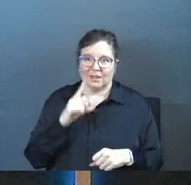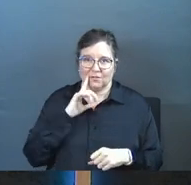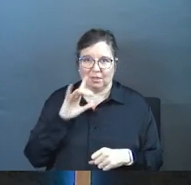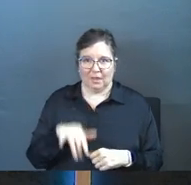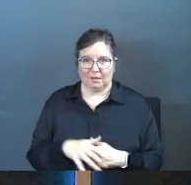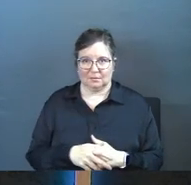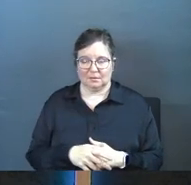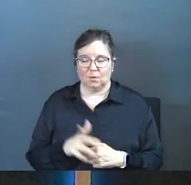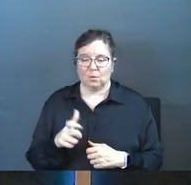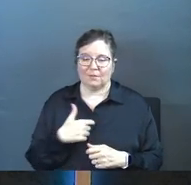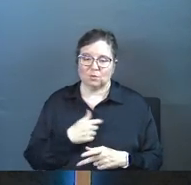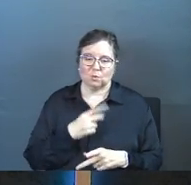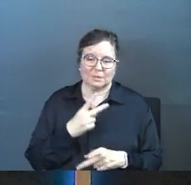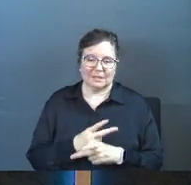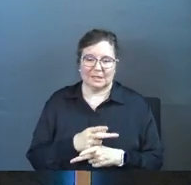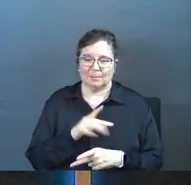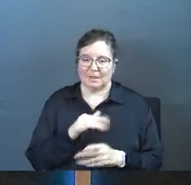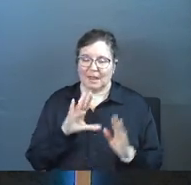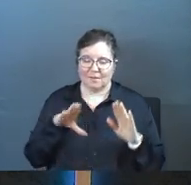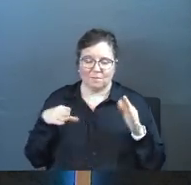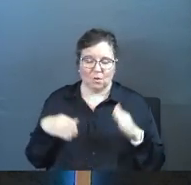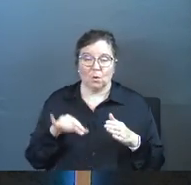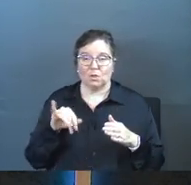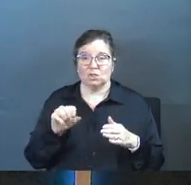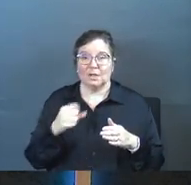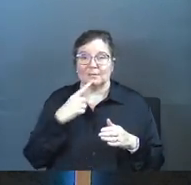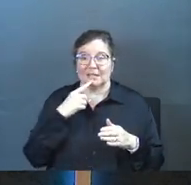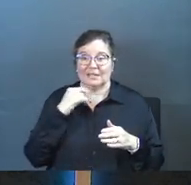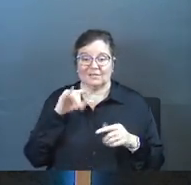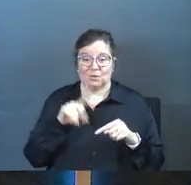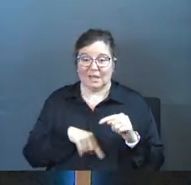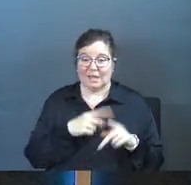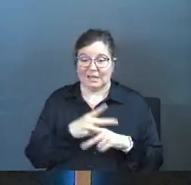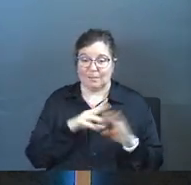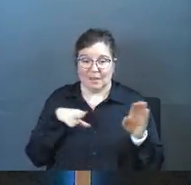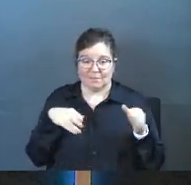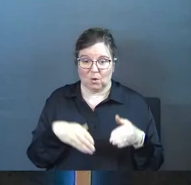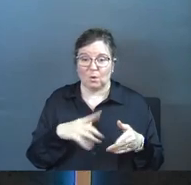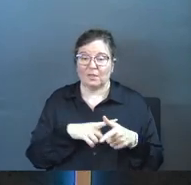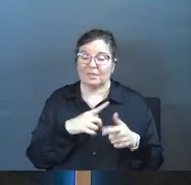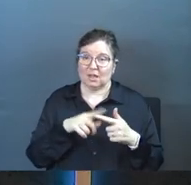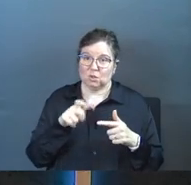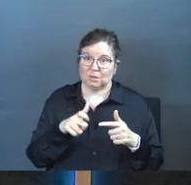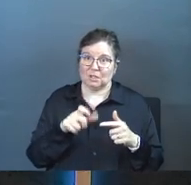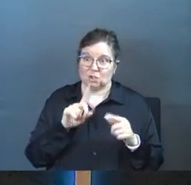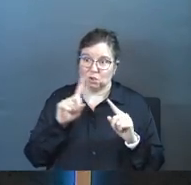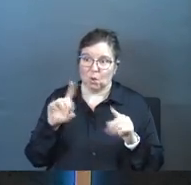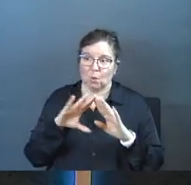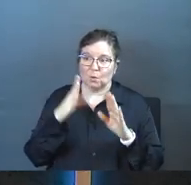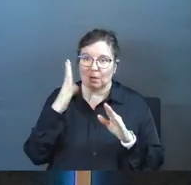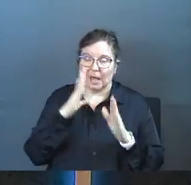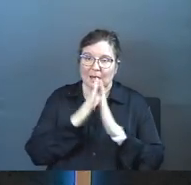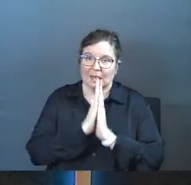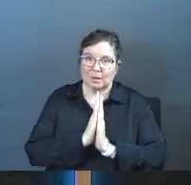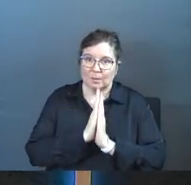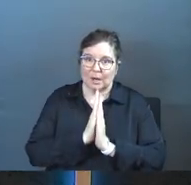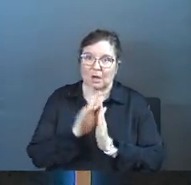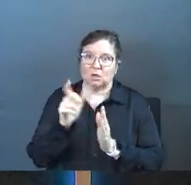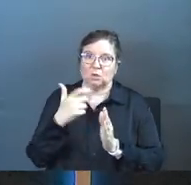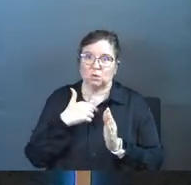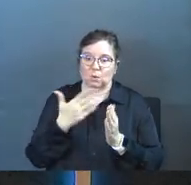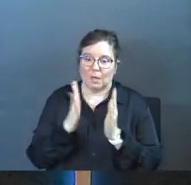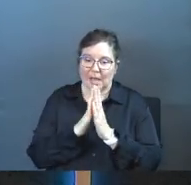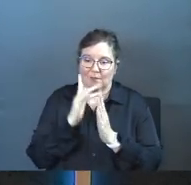it. And we got to keep that focus. And James says, and if you can't keep that focus, then you need to go to God in prayer and you